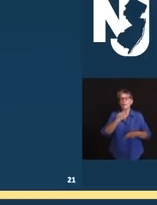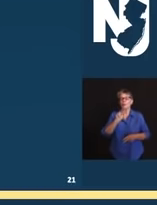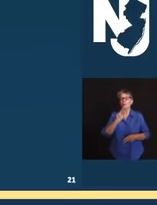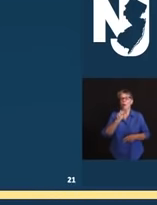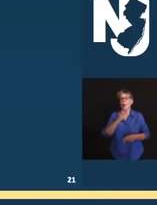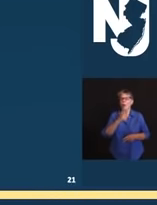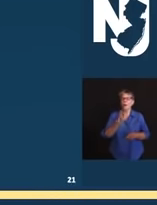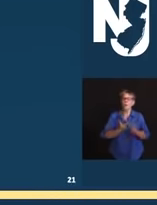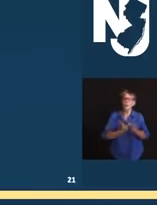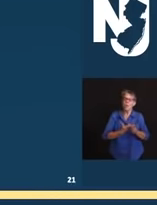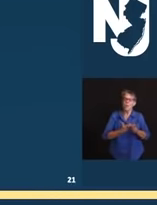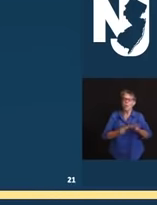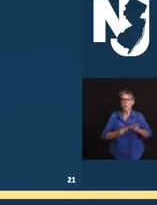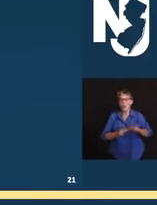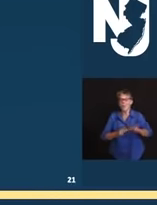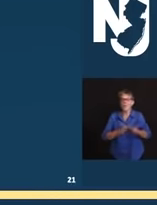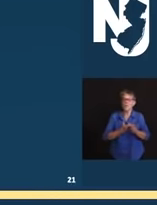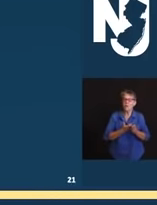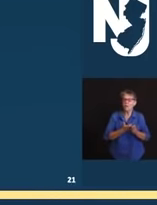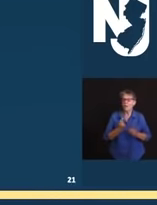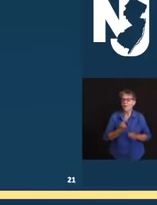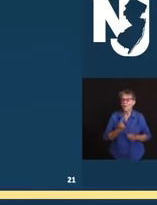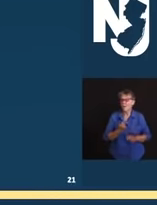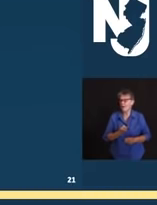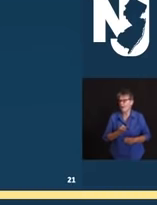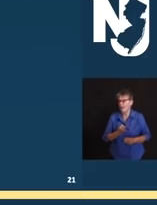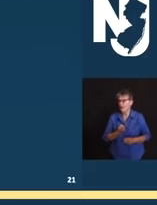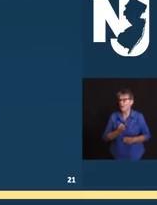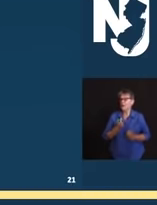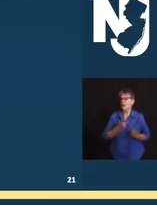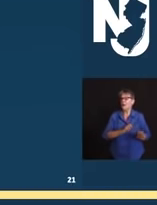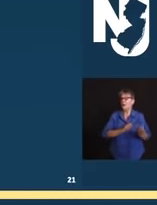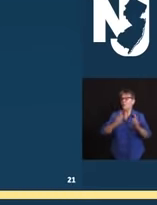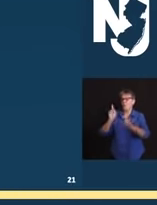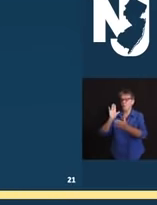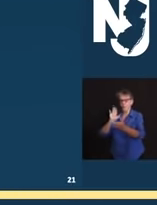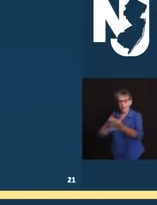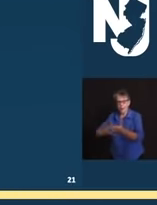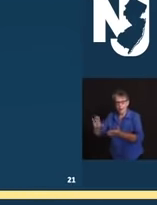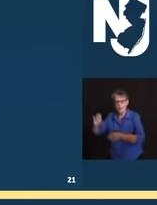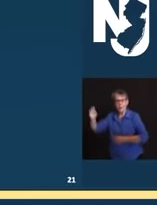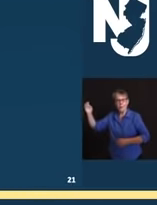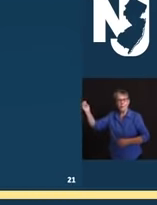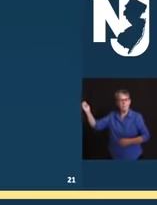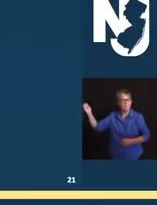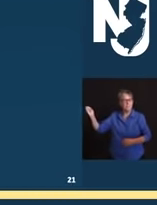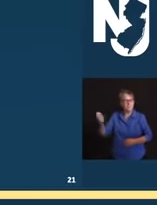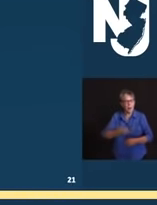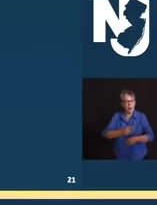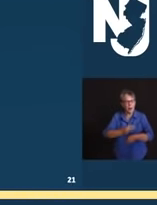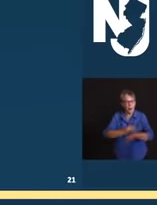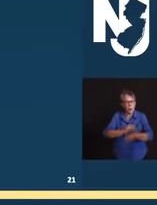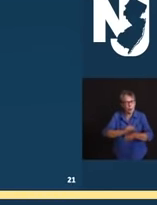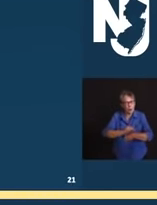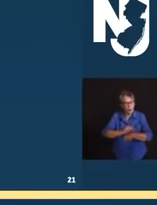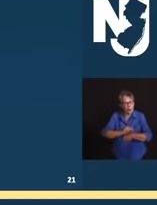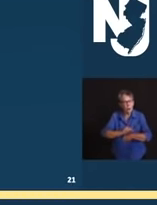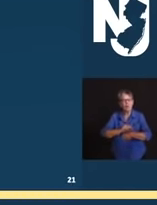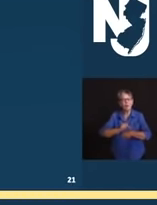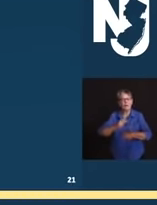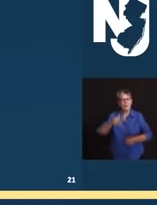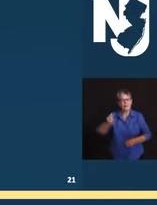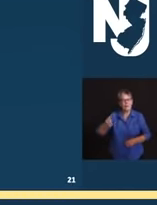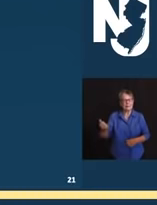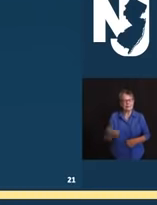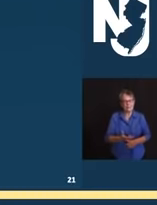and Arthur eventually came home to work at the casinos, dealing both blackjack and craps throughout the 1980s and 90s. I'm sure